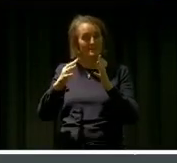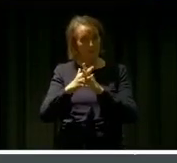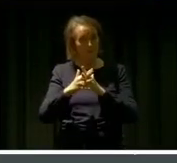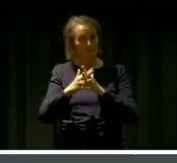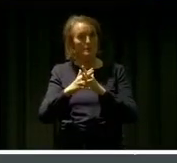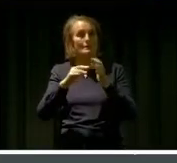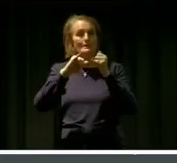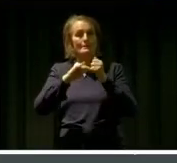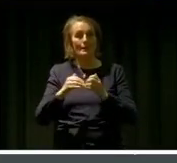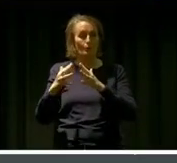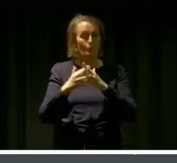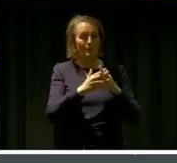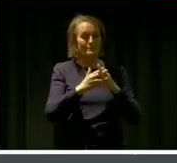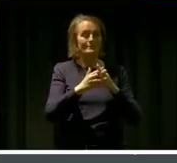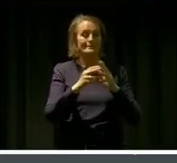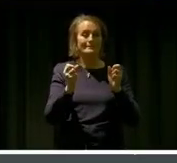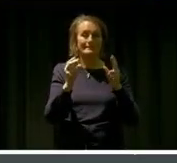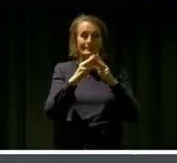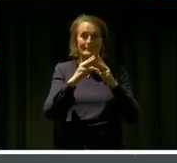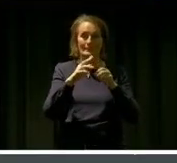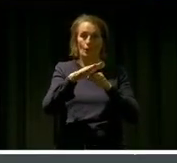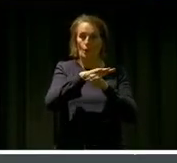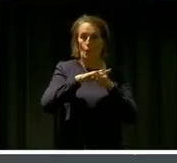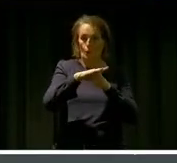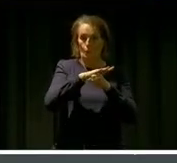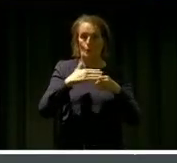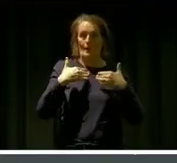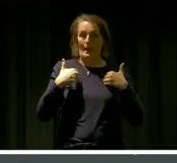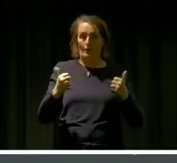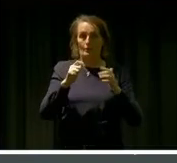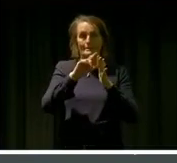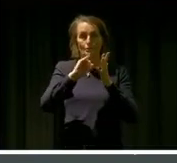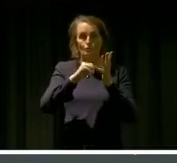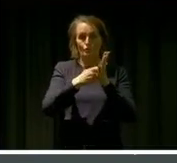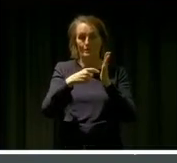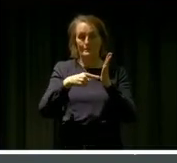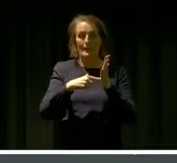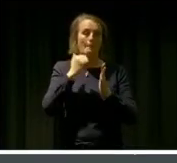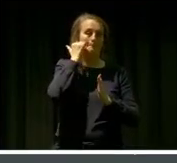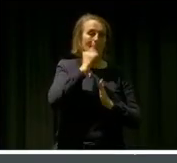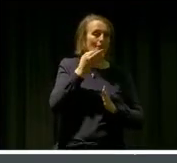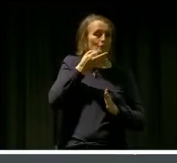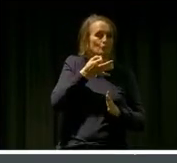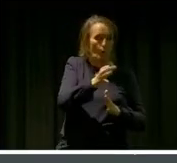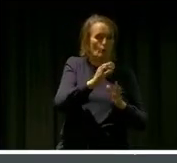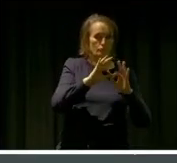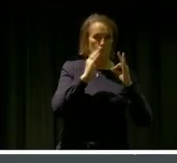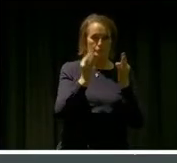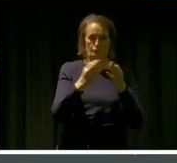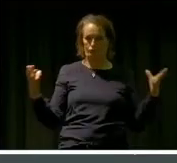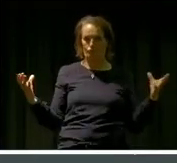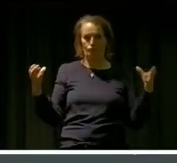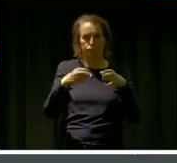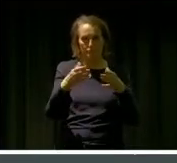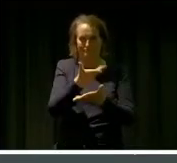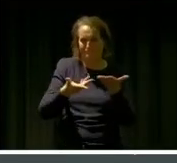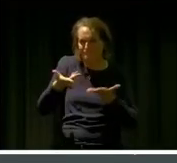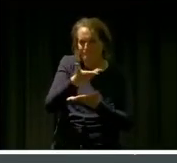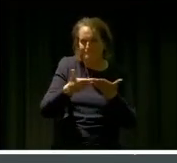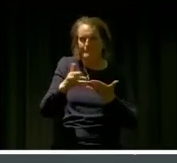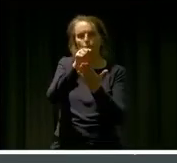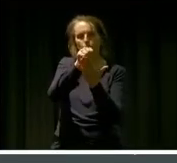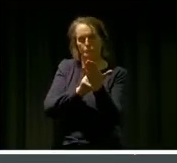District, the Black Dog Institute and Neuroscience Research Australia. Mind Gardens focuses on integrating